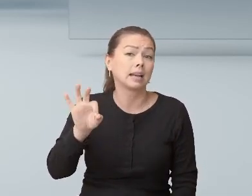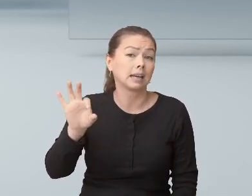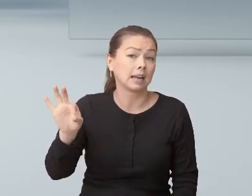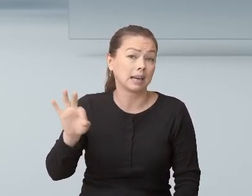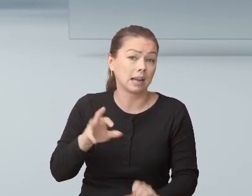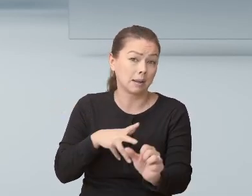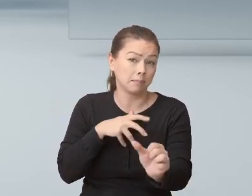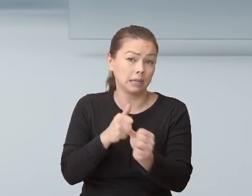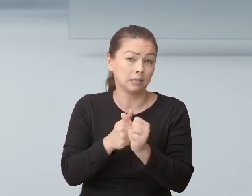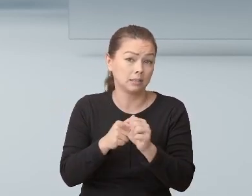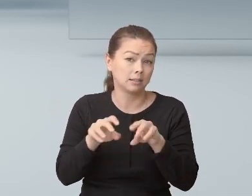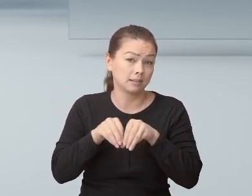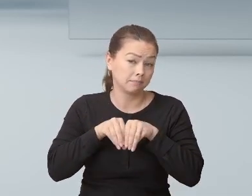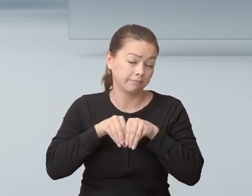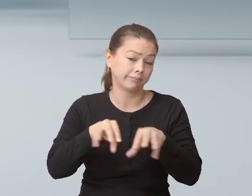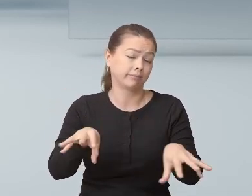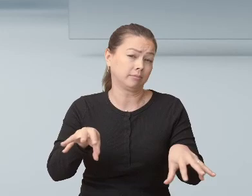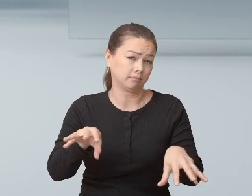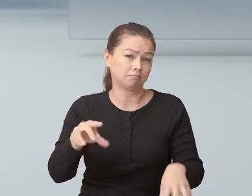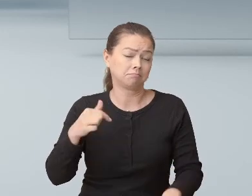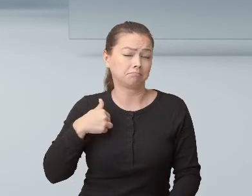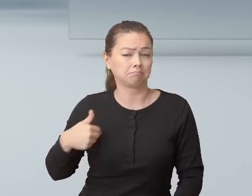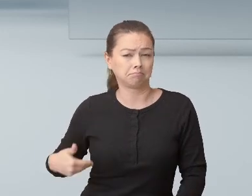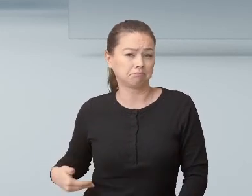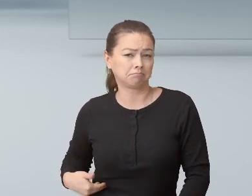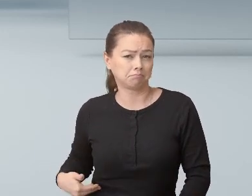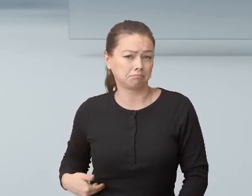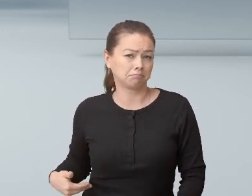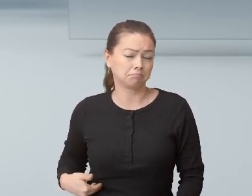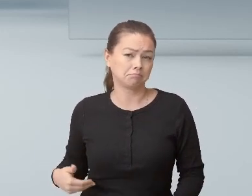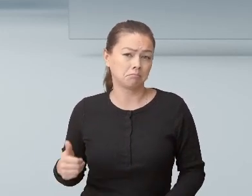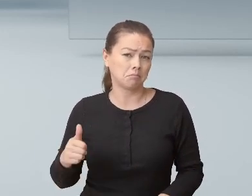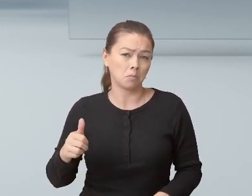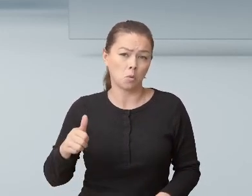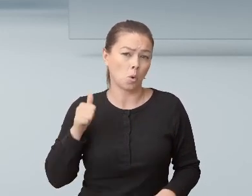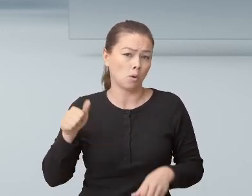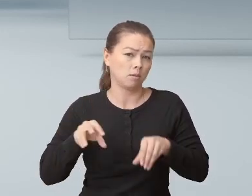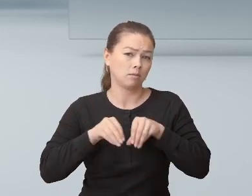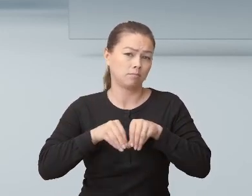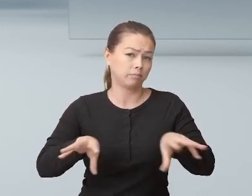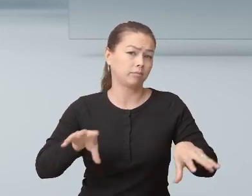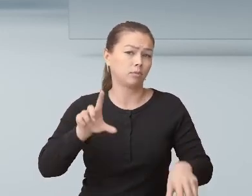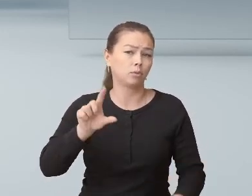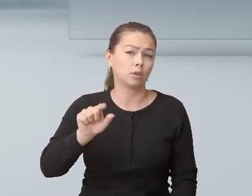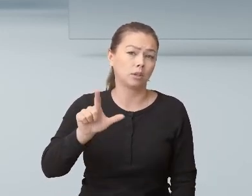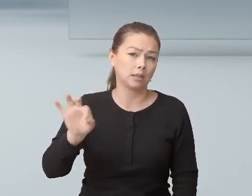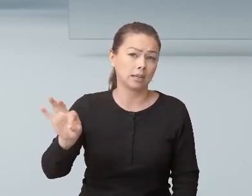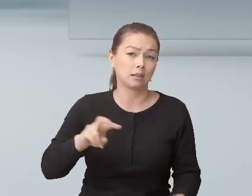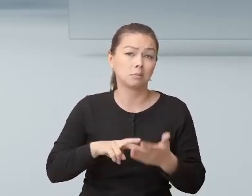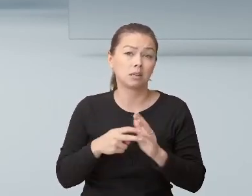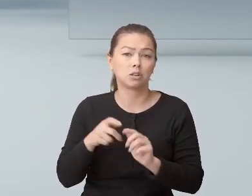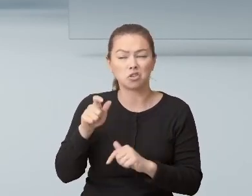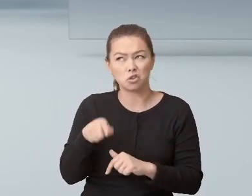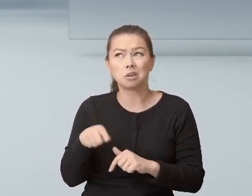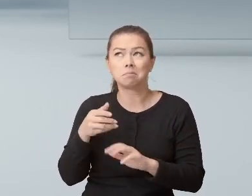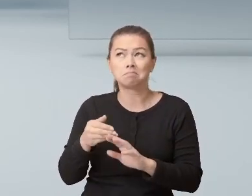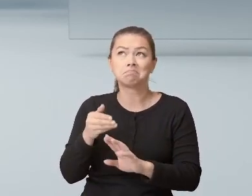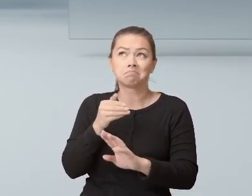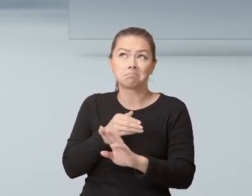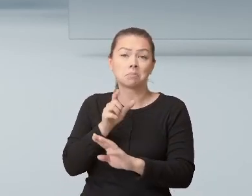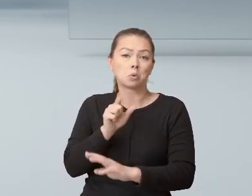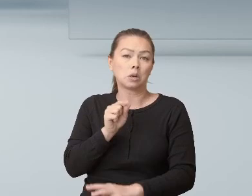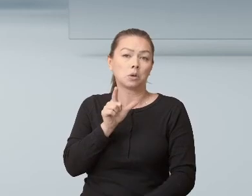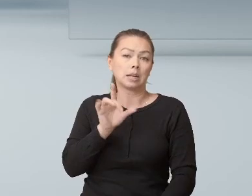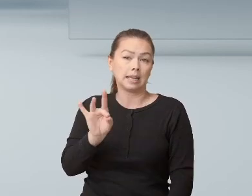will not be issued for 2029. So you really should be off of it by 2028. Yeah,